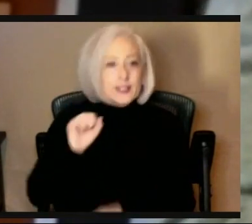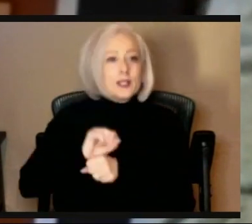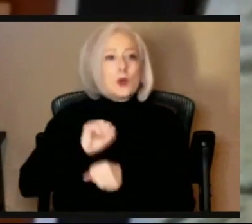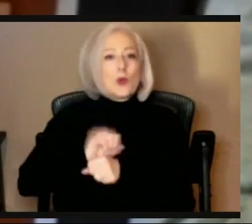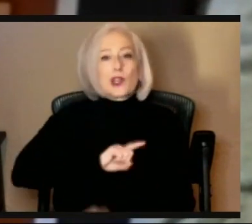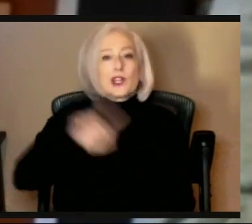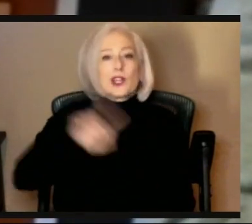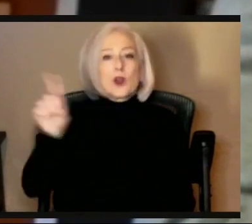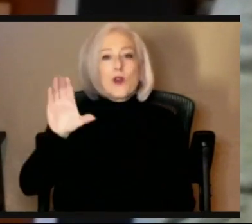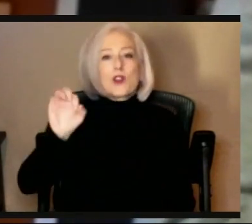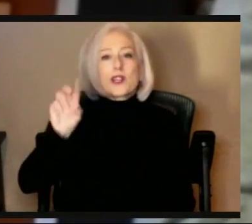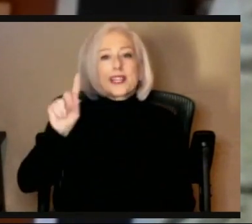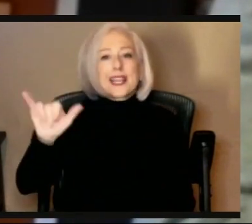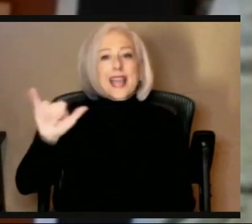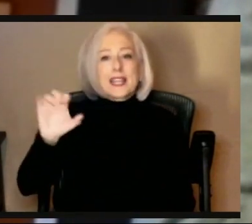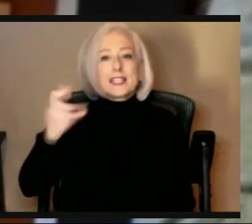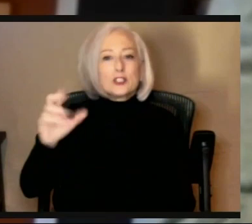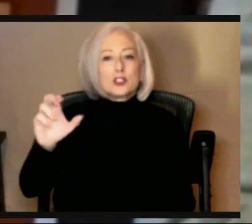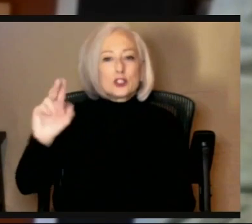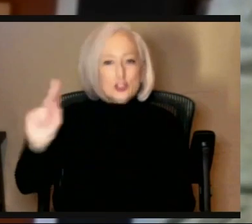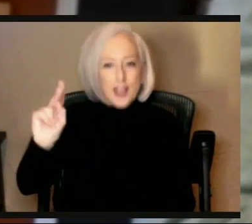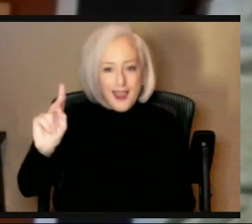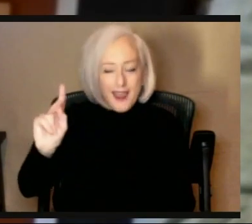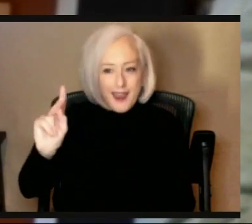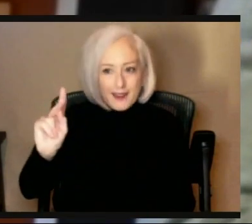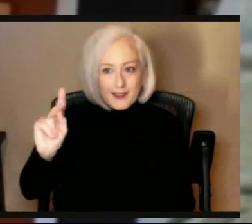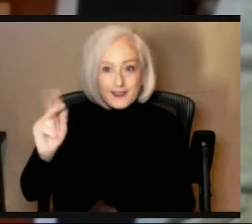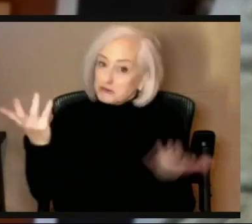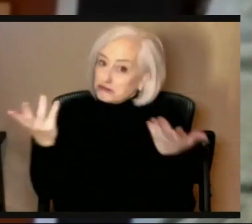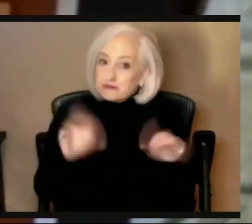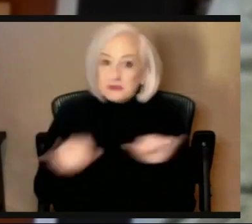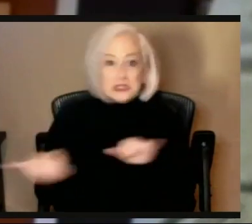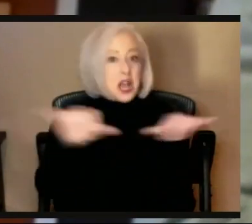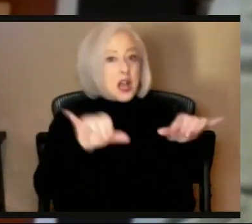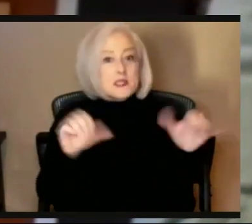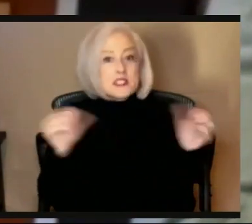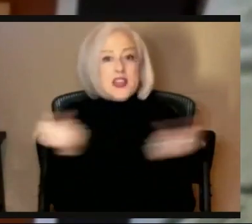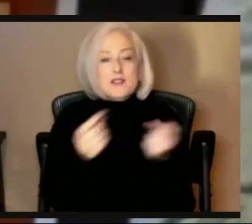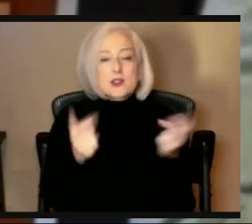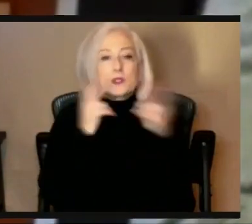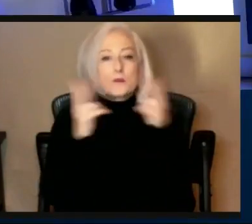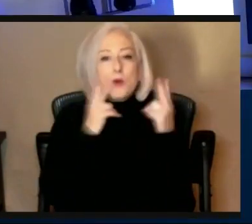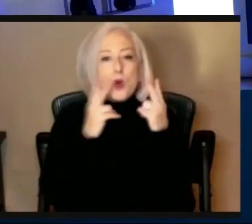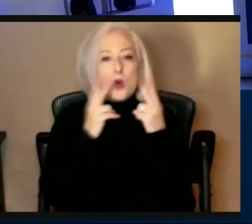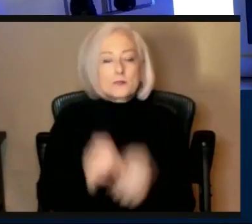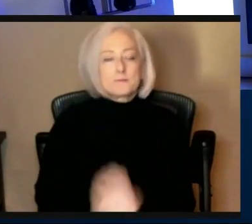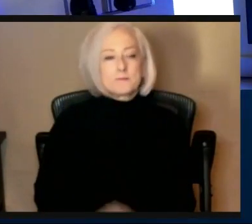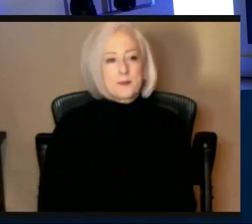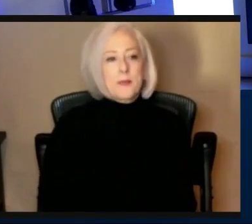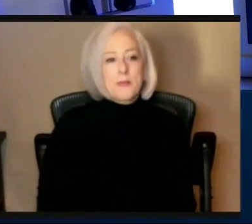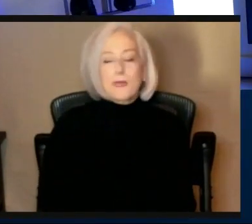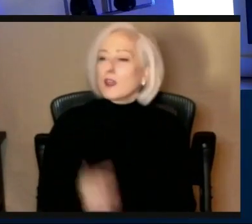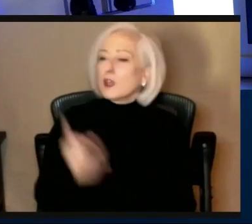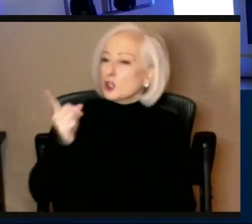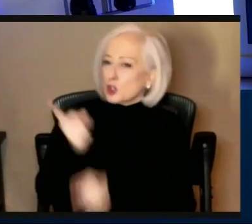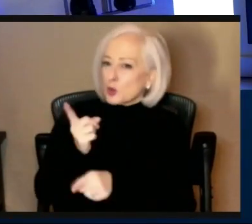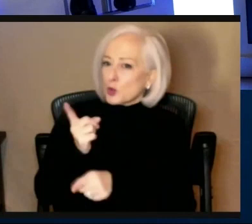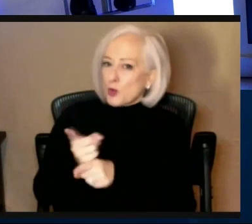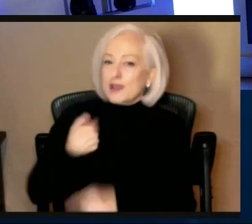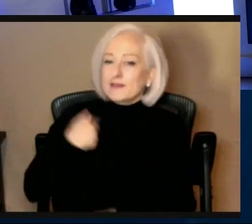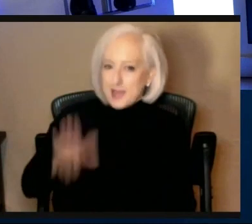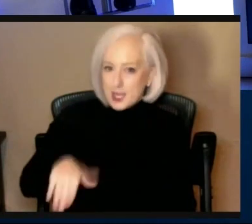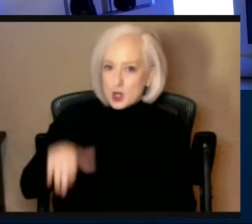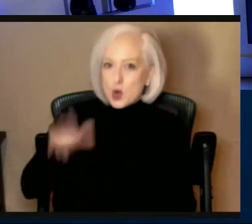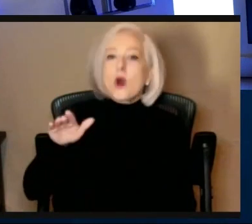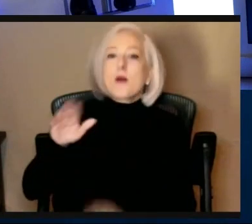Caddyshack. It was just commonplace then. Everybody smoked, it seemed like. Well, you're right. I grew up in a house of smokers, and people